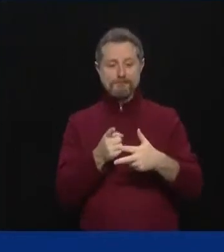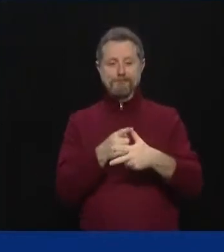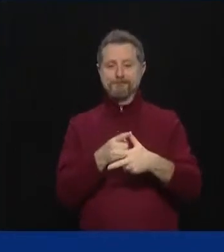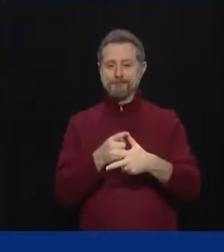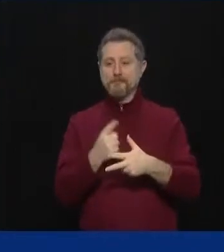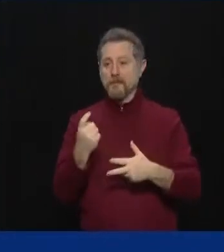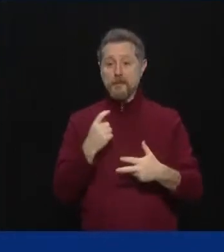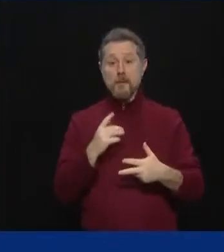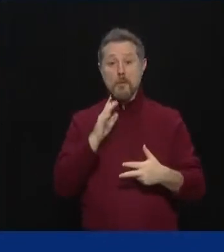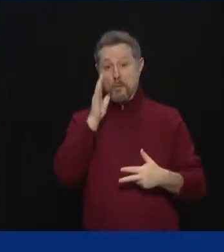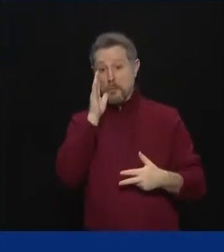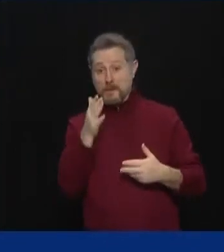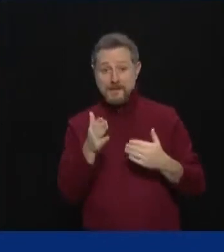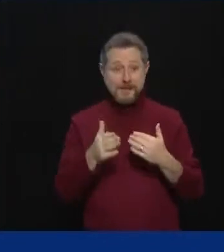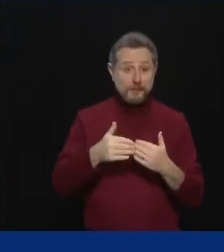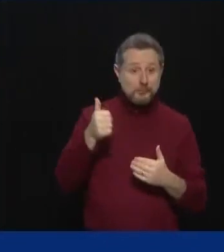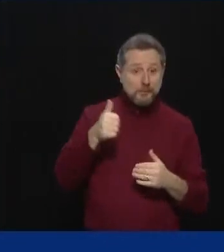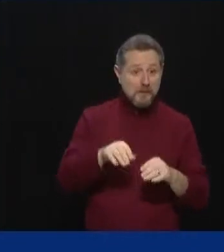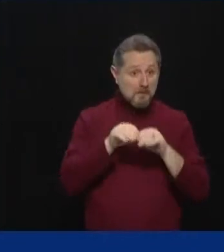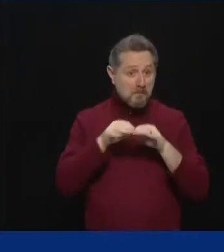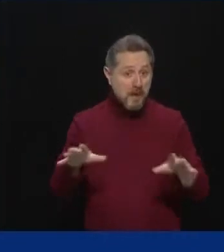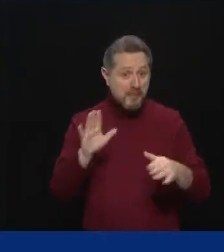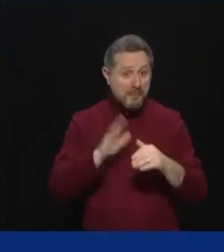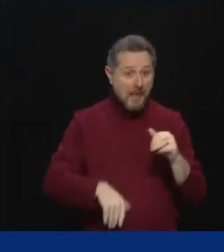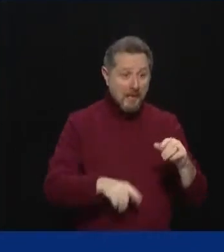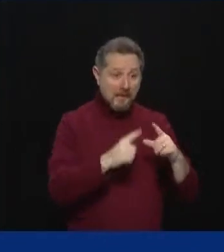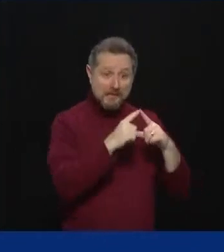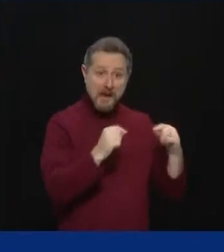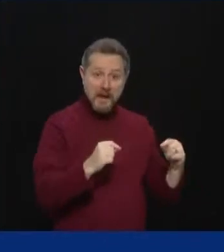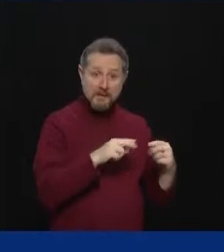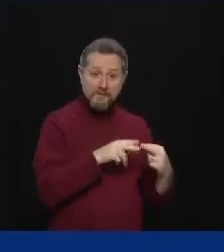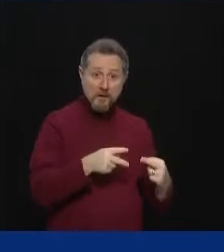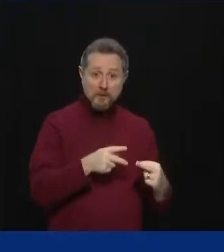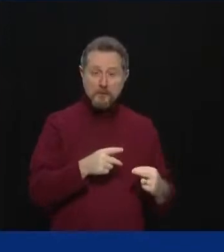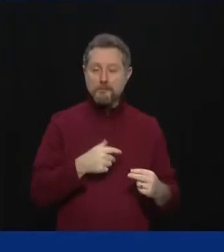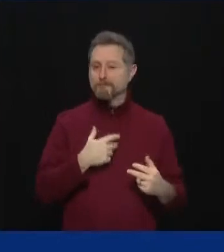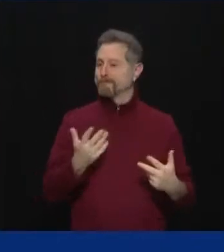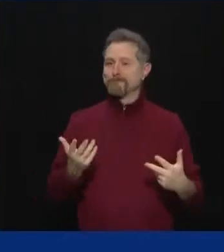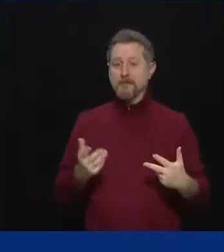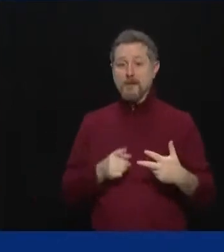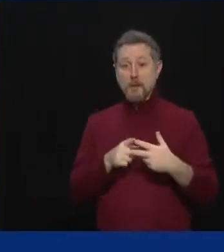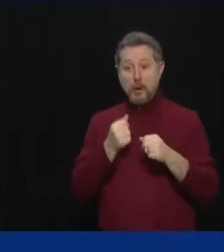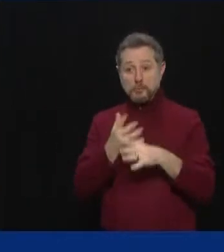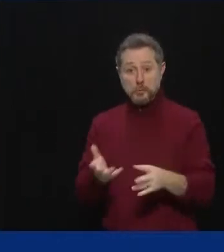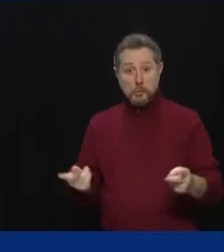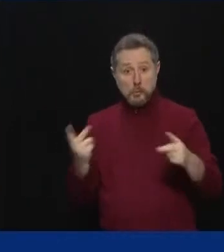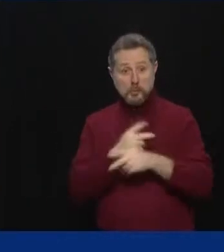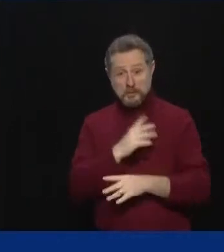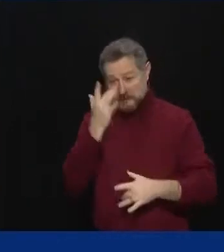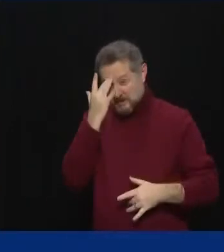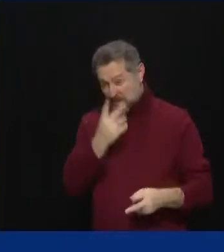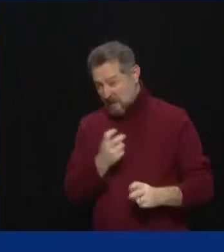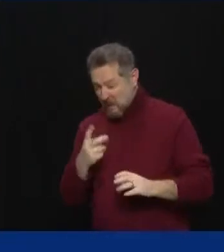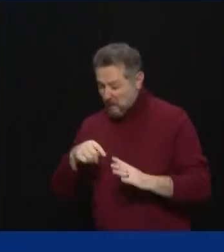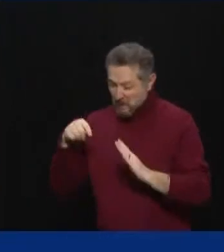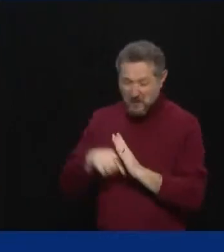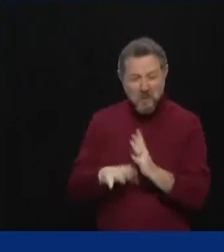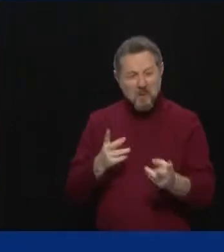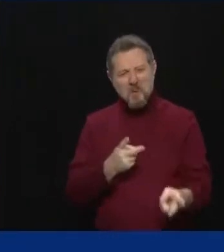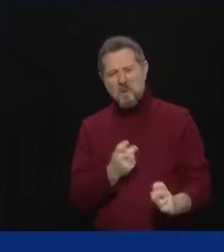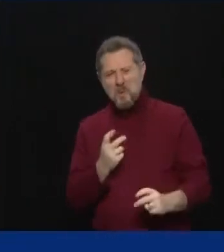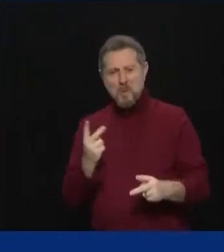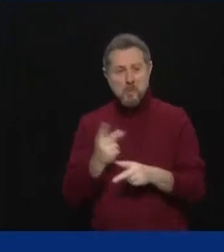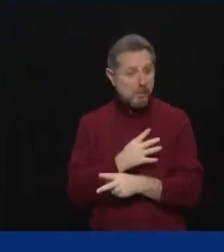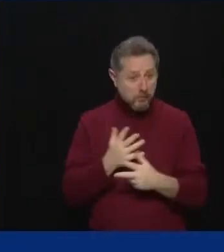more transmissible than the Delta variant, whether it will cause more severe disease than the Delta variant, and how well